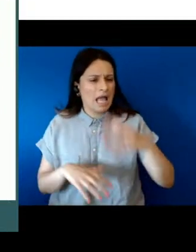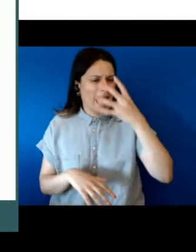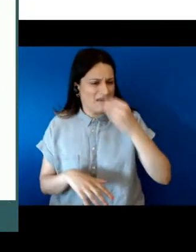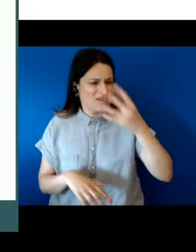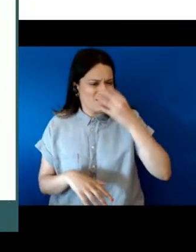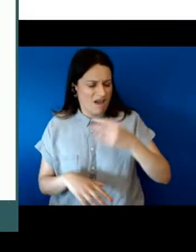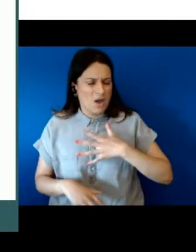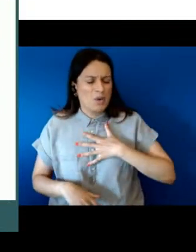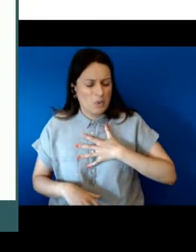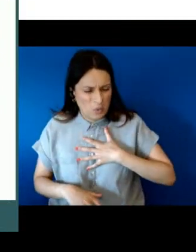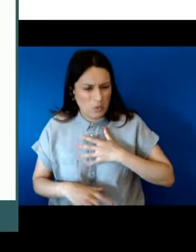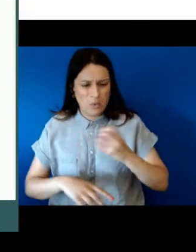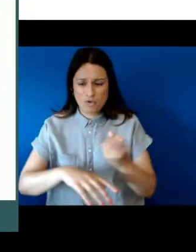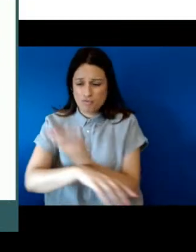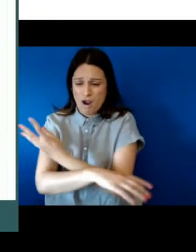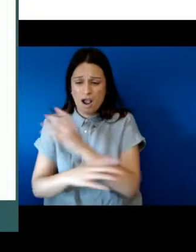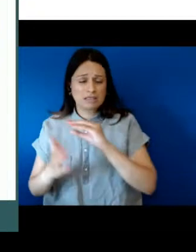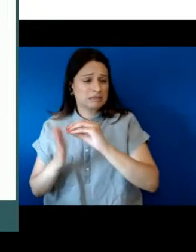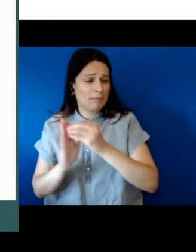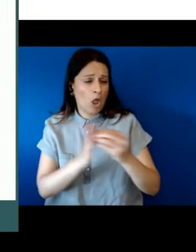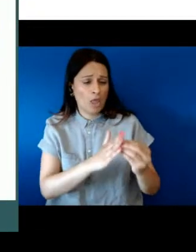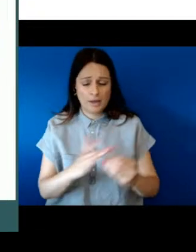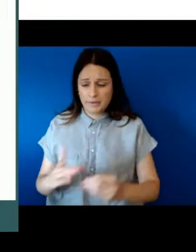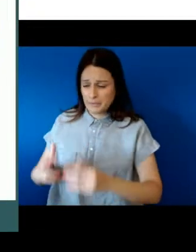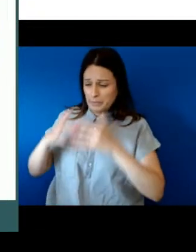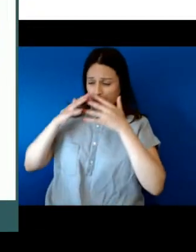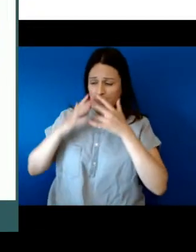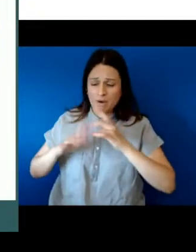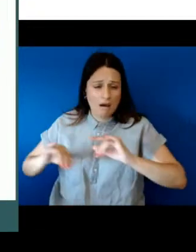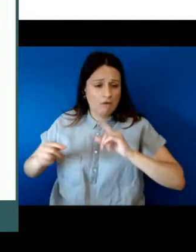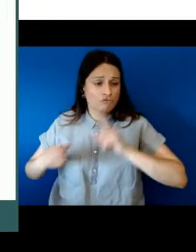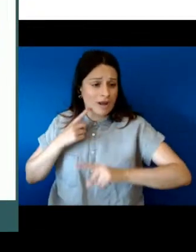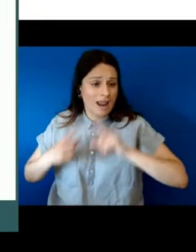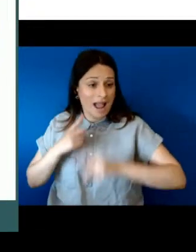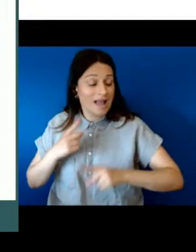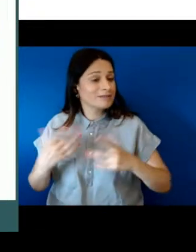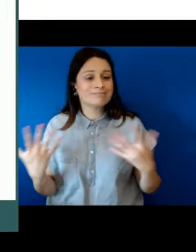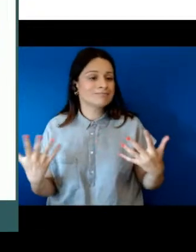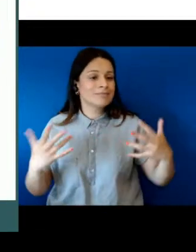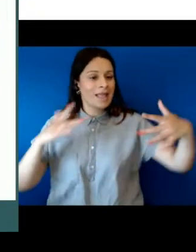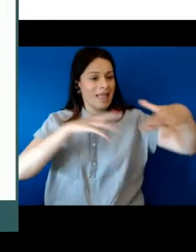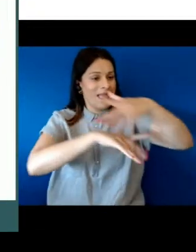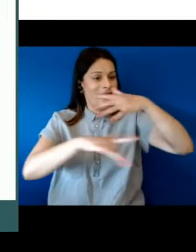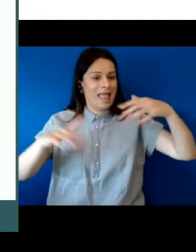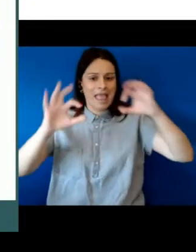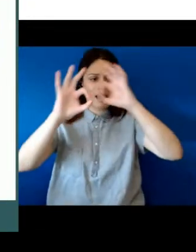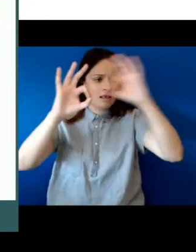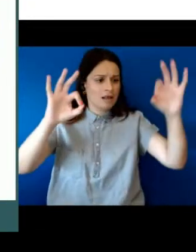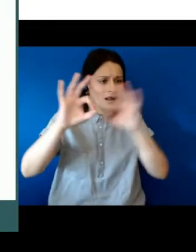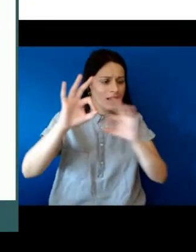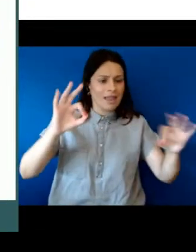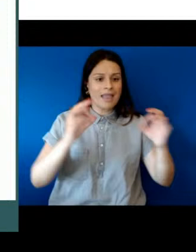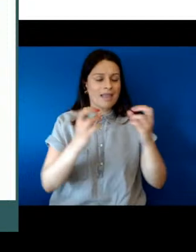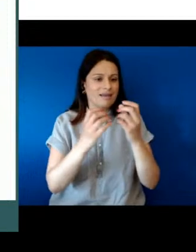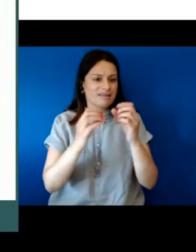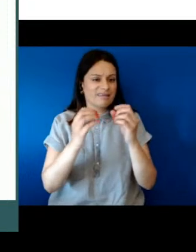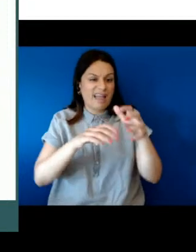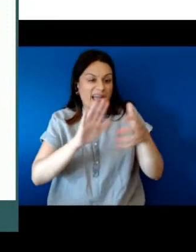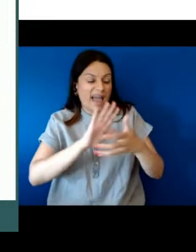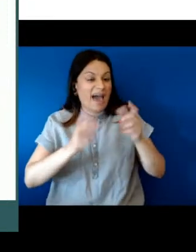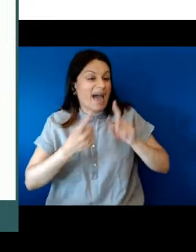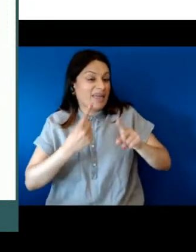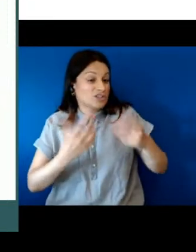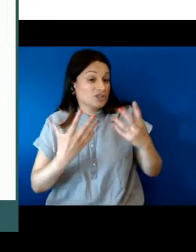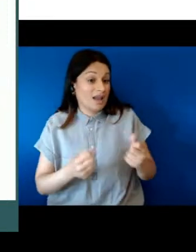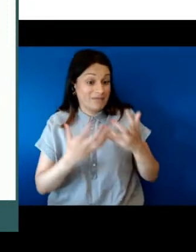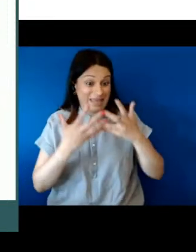grass pollen, but a lot of airborne allergens can give these types of symptoms, and cat allergy is one of those.